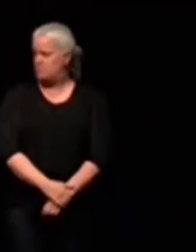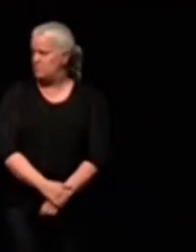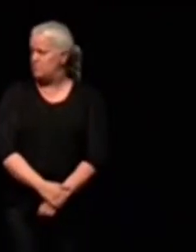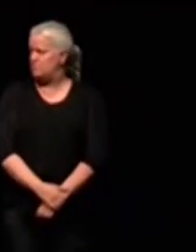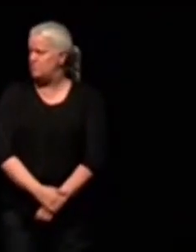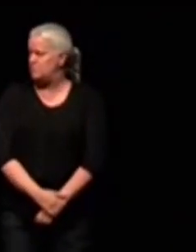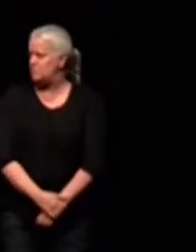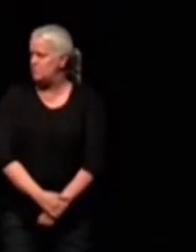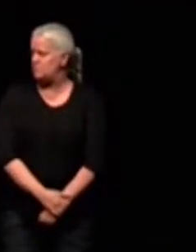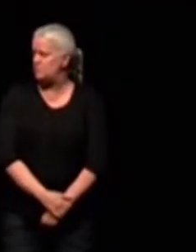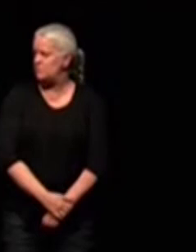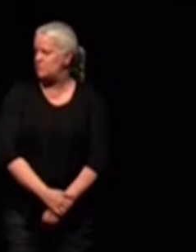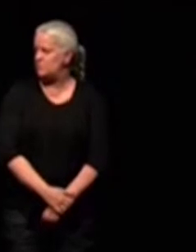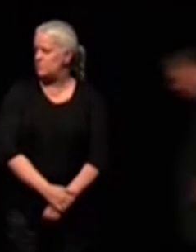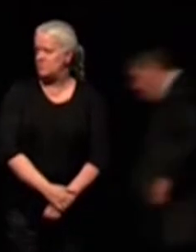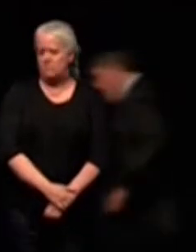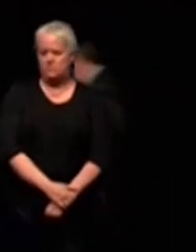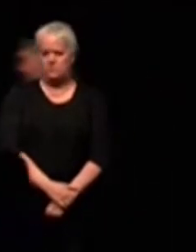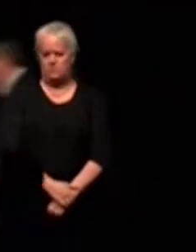Tom Gary. Tom Gary.